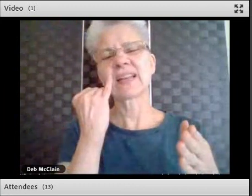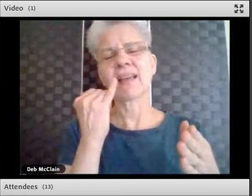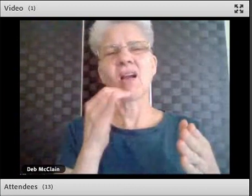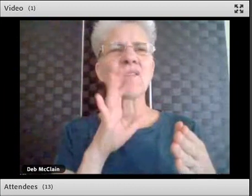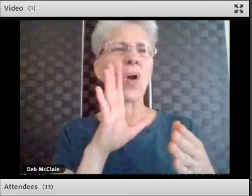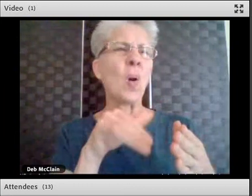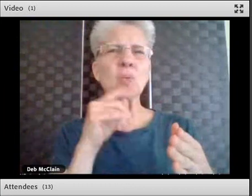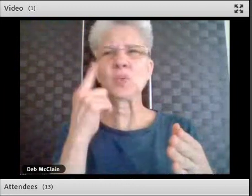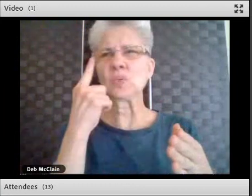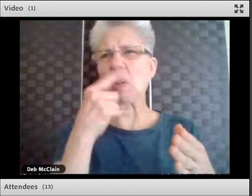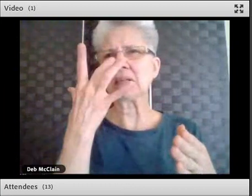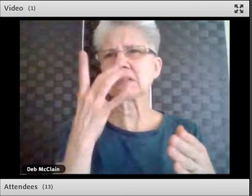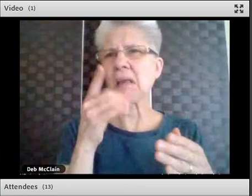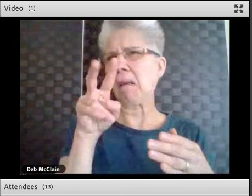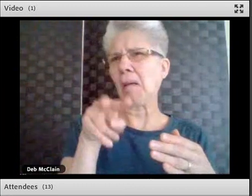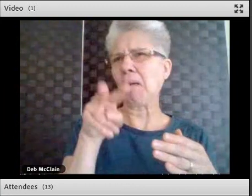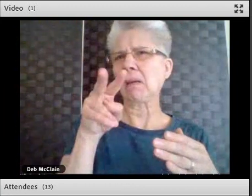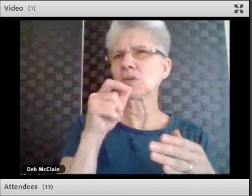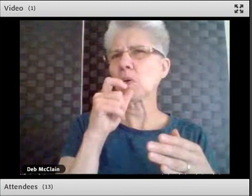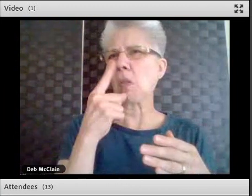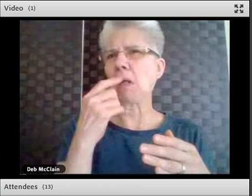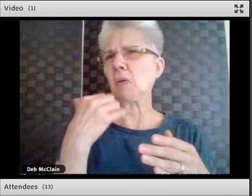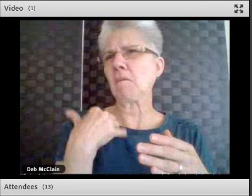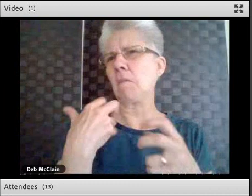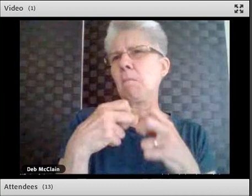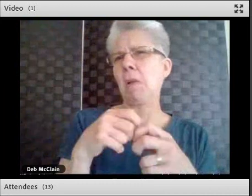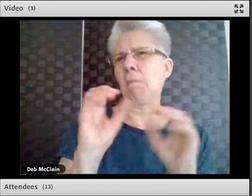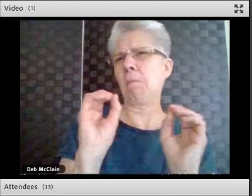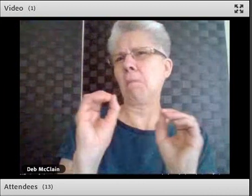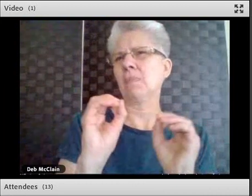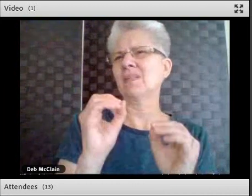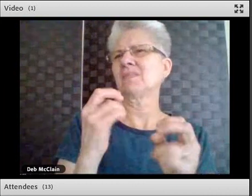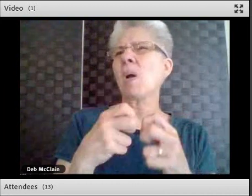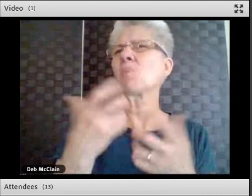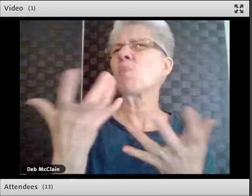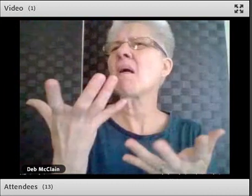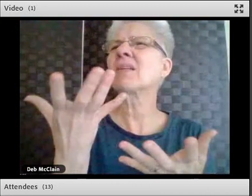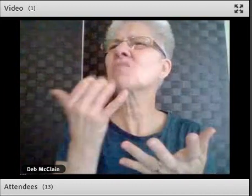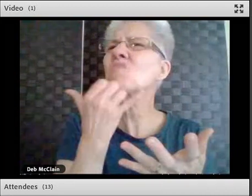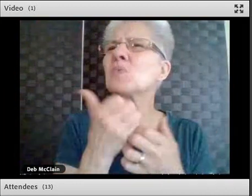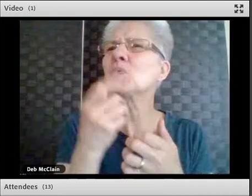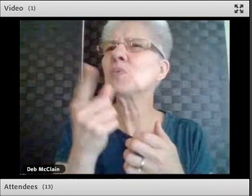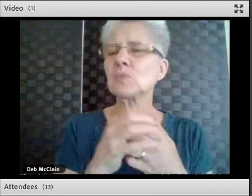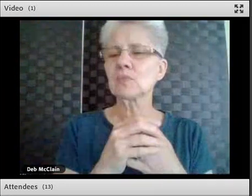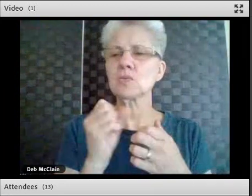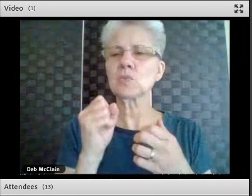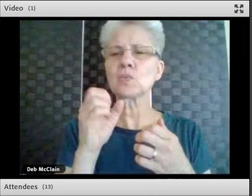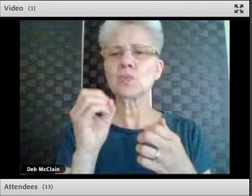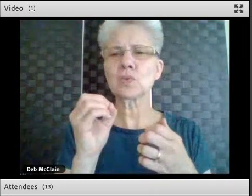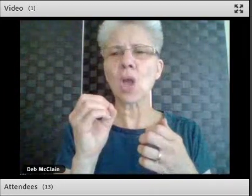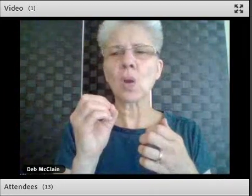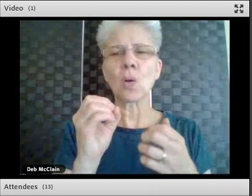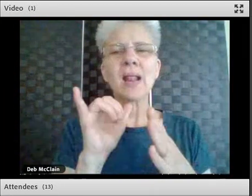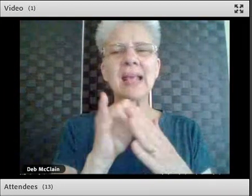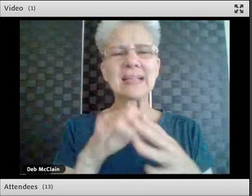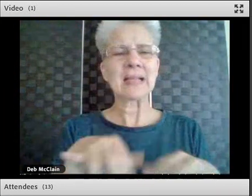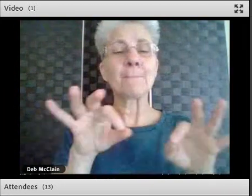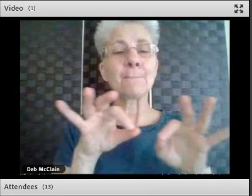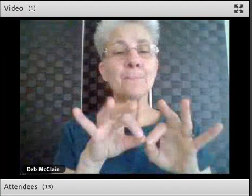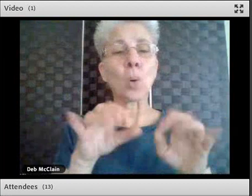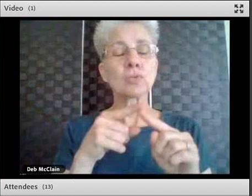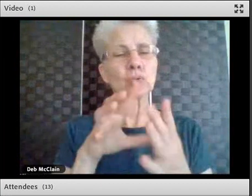oh, you don't look sick, or you don't look like you have a problem. What's the deal? So it's important